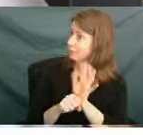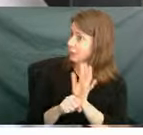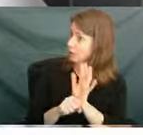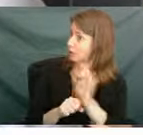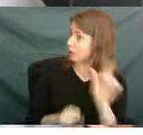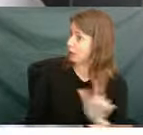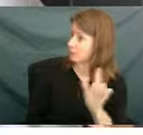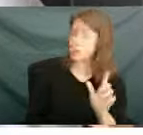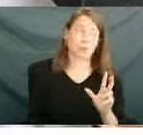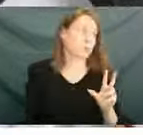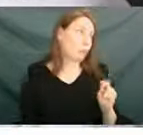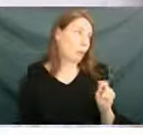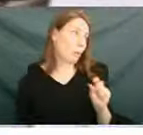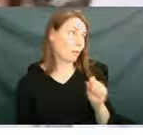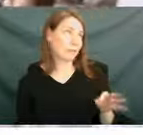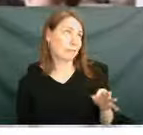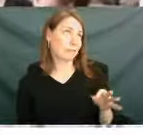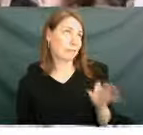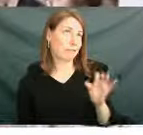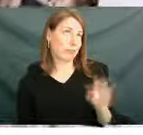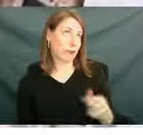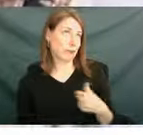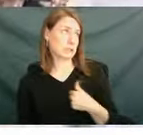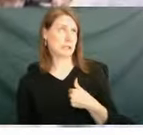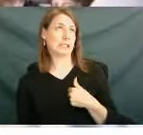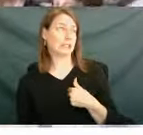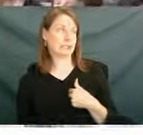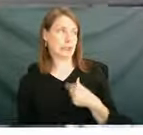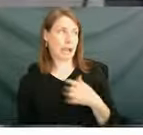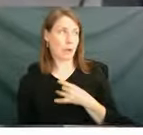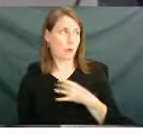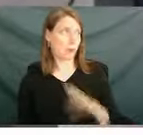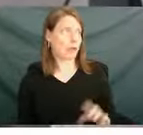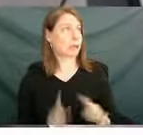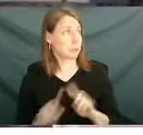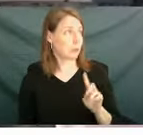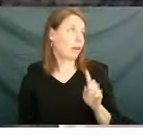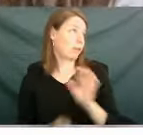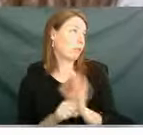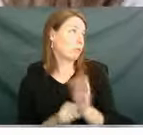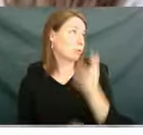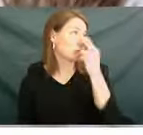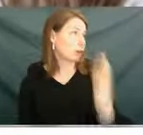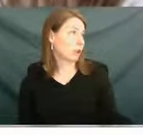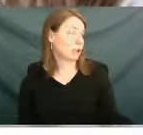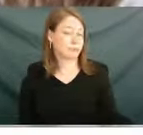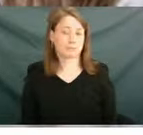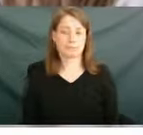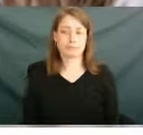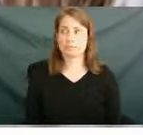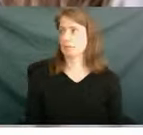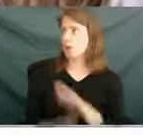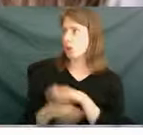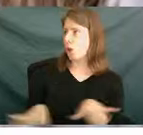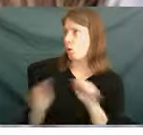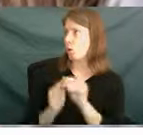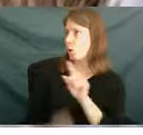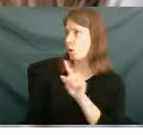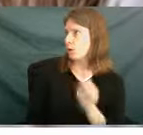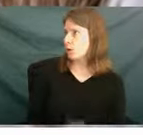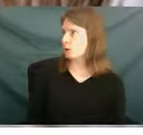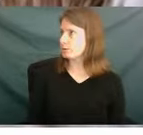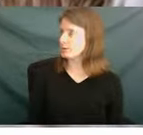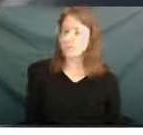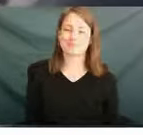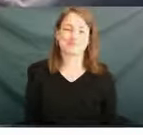it was funny. No more questions. Although this decision is being made by pupil magistrates, a judge